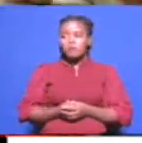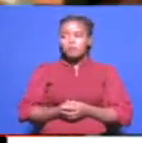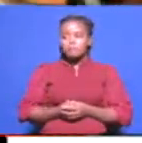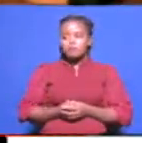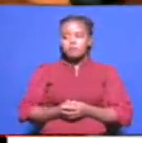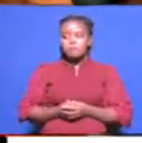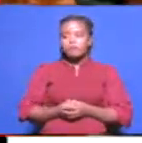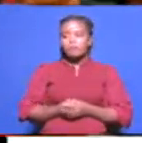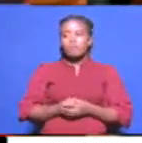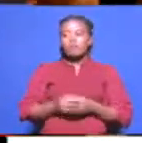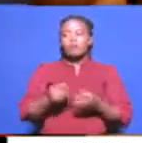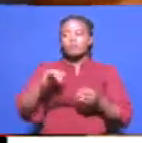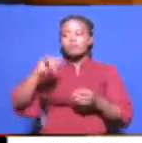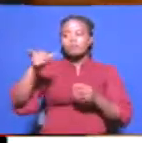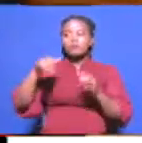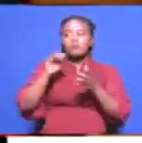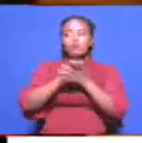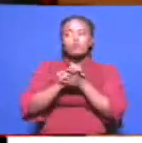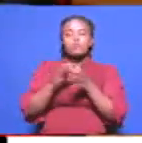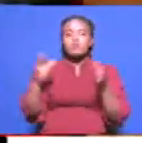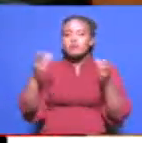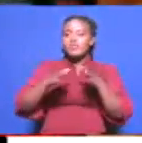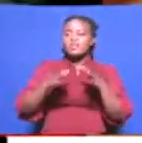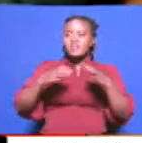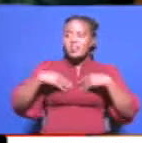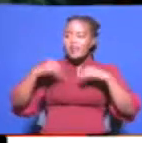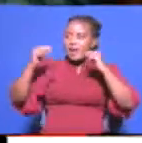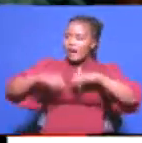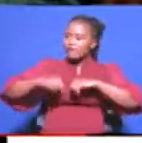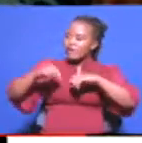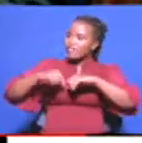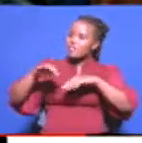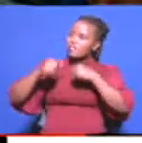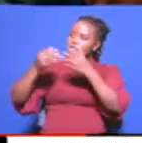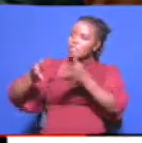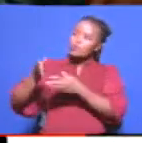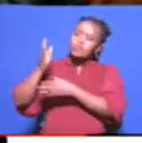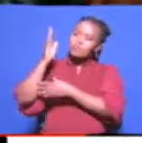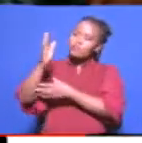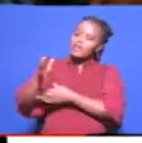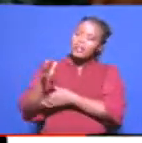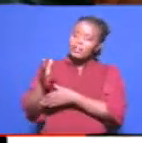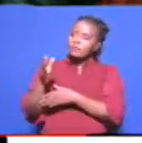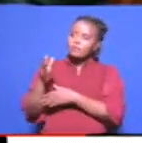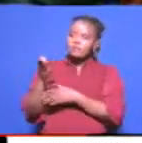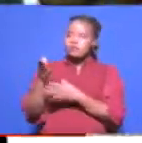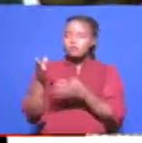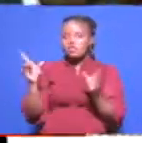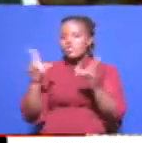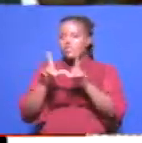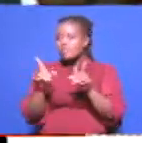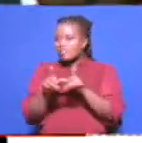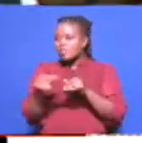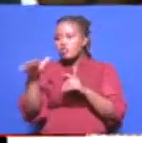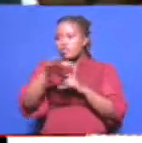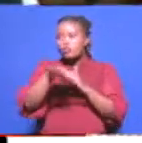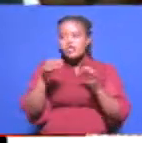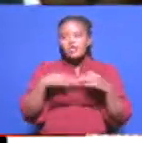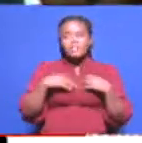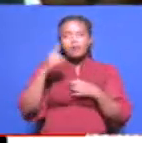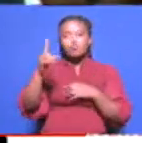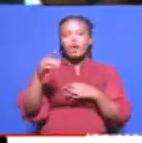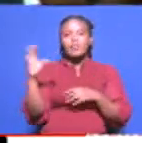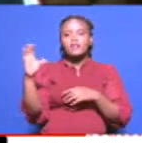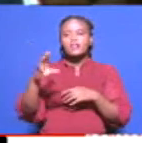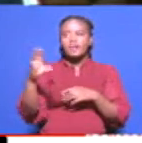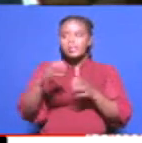Meanwhile, Jubilee Party has resolved to issue direct tickets to candidates in areas where there is only one aspirant. As we issue the